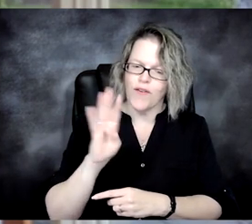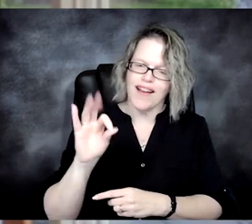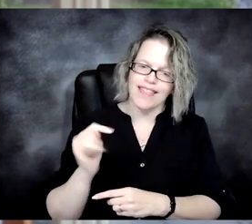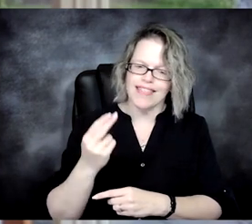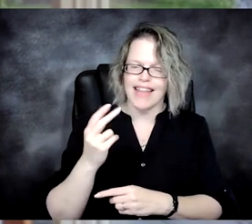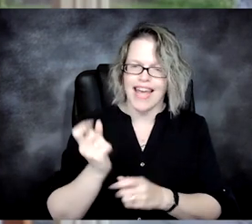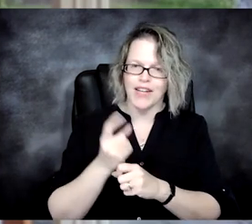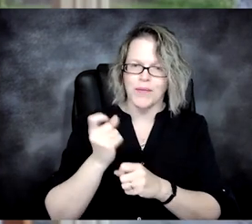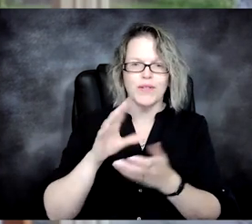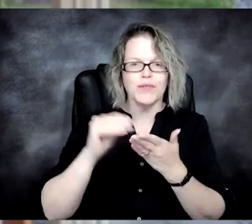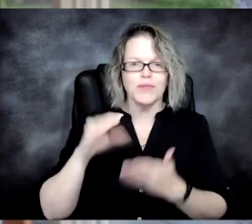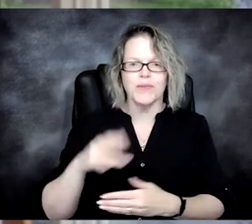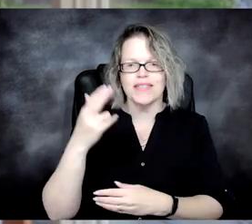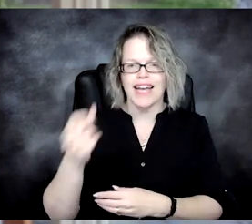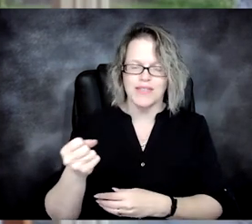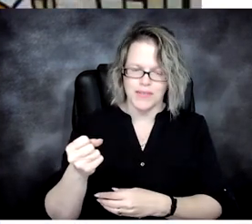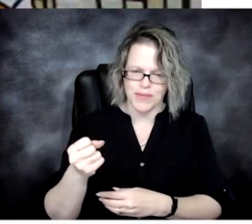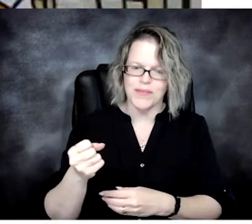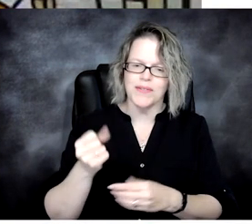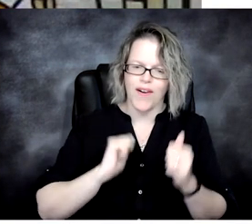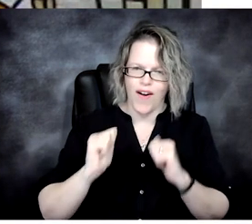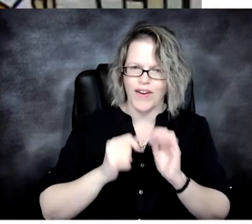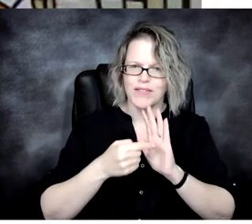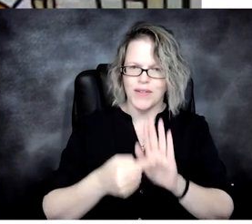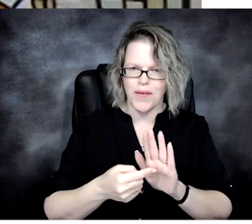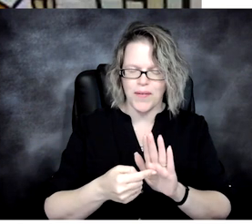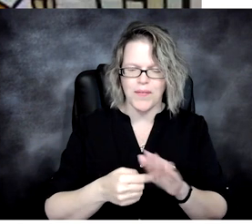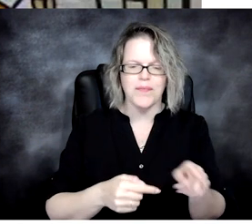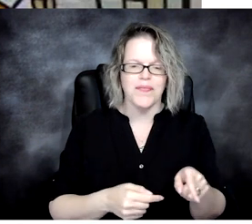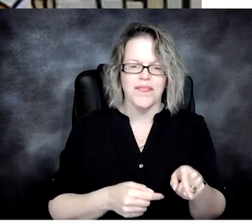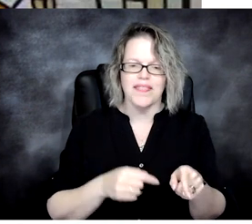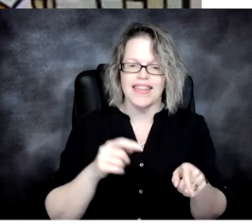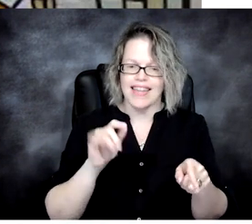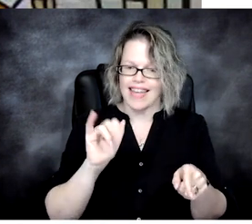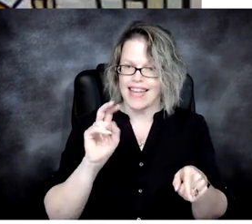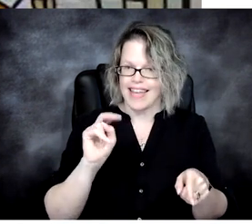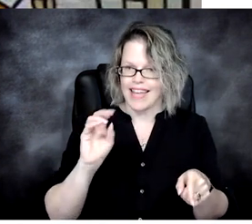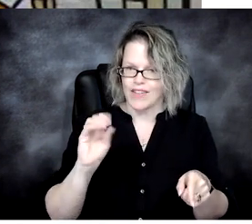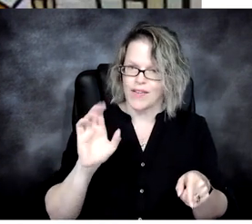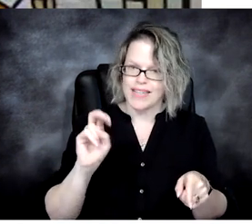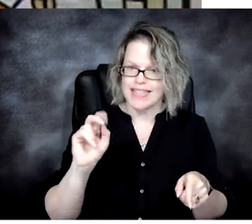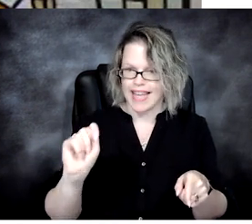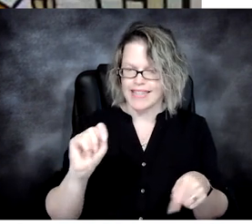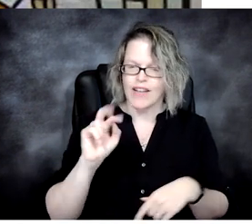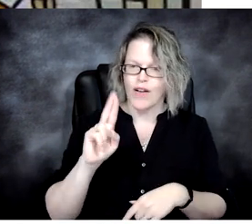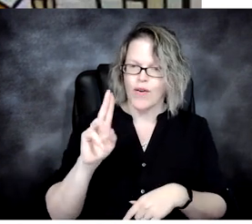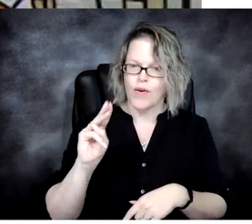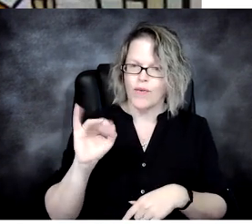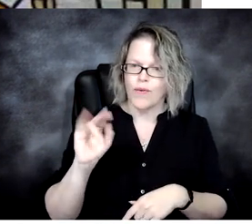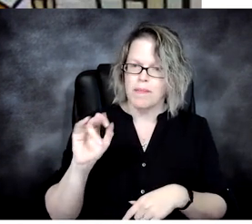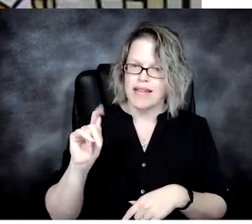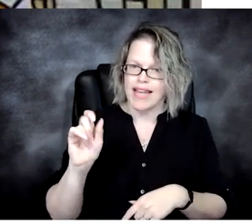School Arts Show. It's my pleasure to announce Innocent Rumination is recipient of the Jurors Award. This piece was created